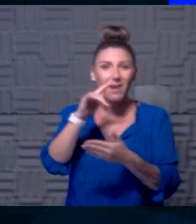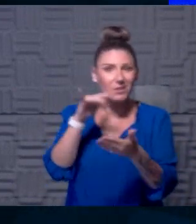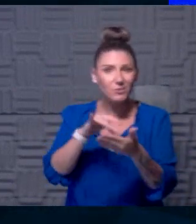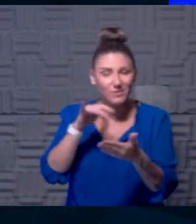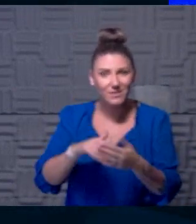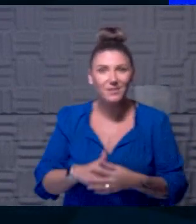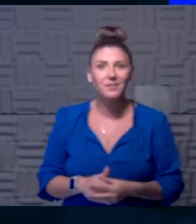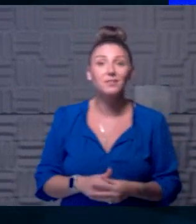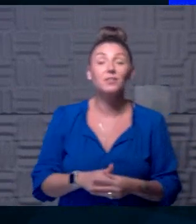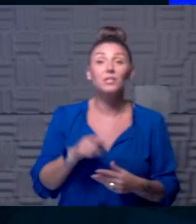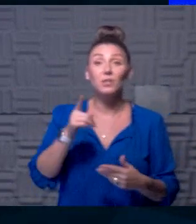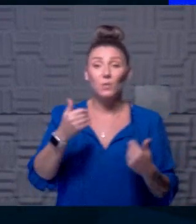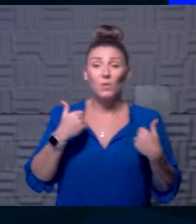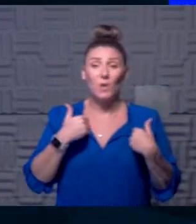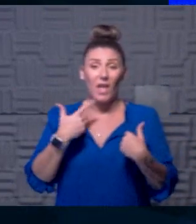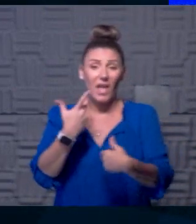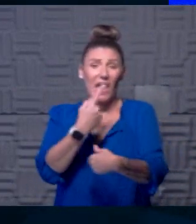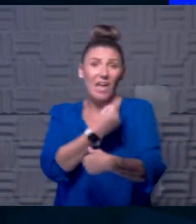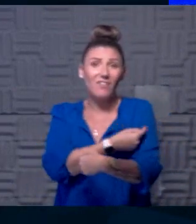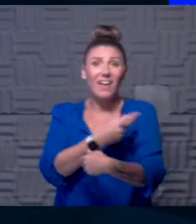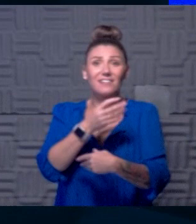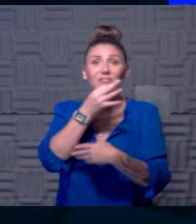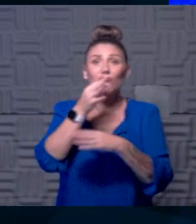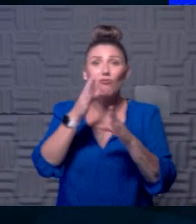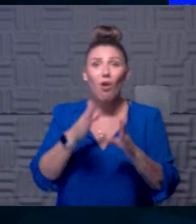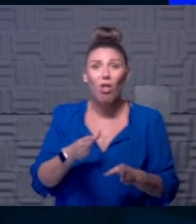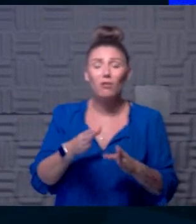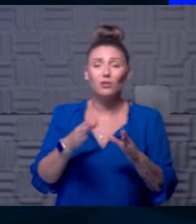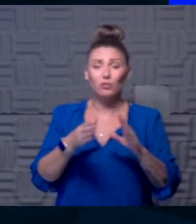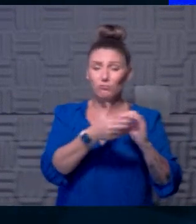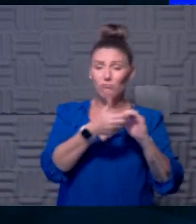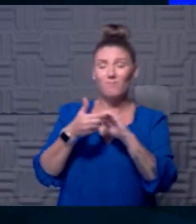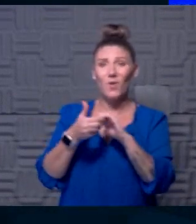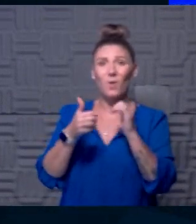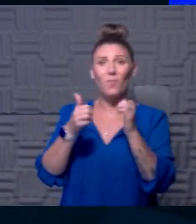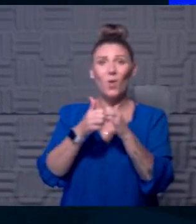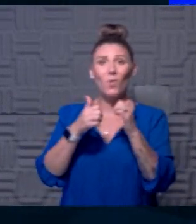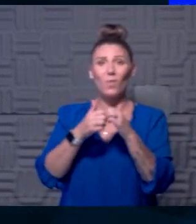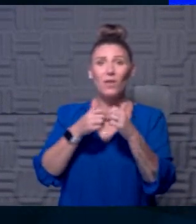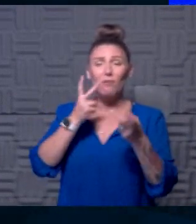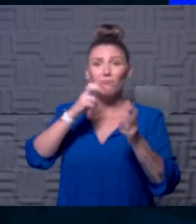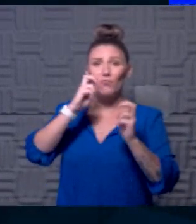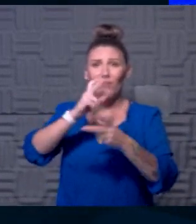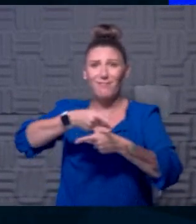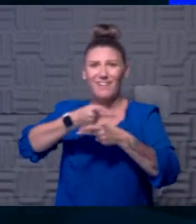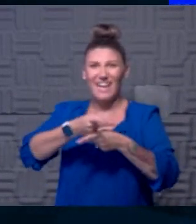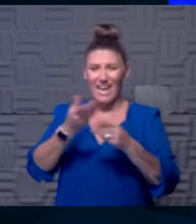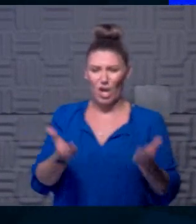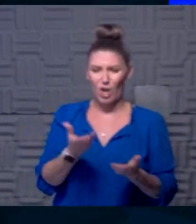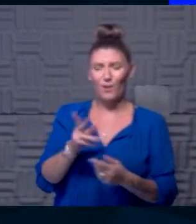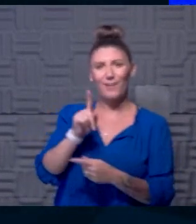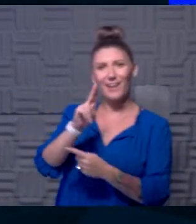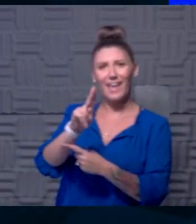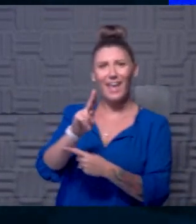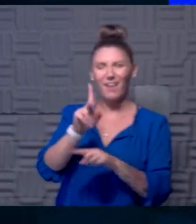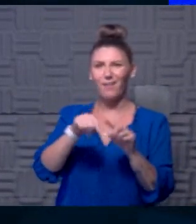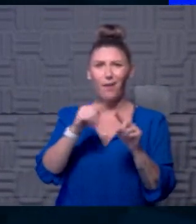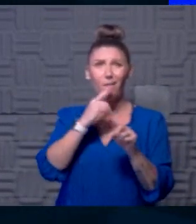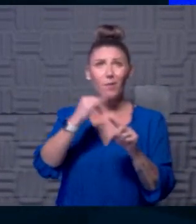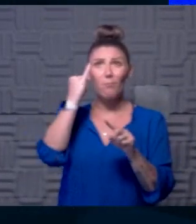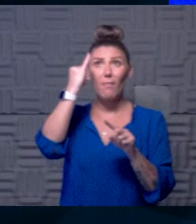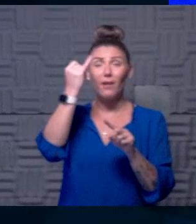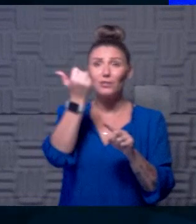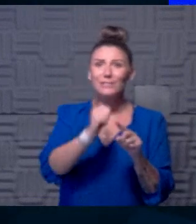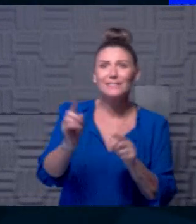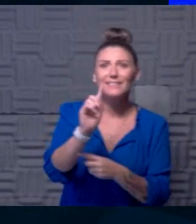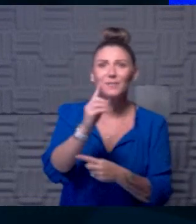a vaccinologist, myself, partnered with a critical care pulmonologist here at KU. I mean, I can't imagine a better team anywhere to